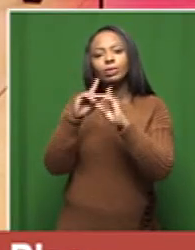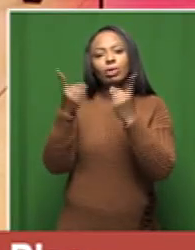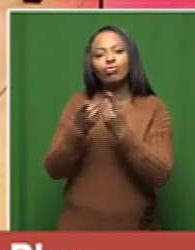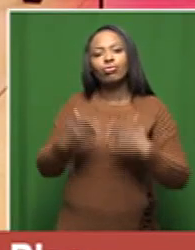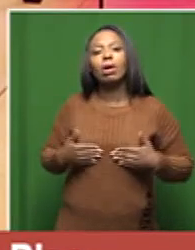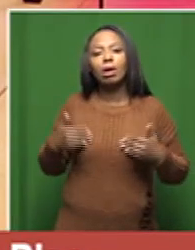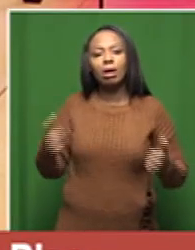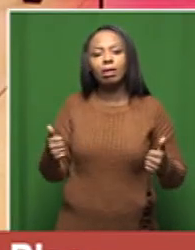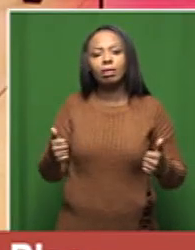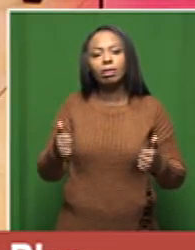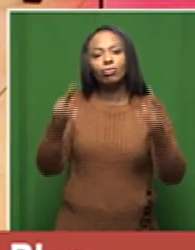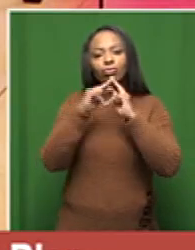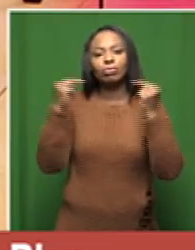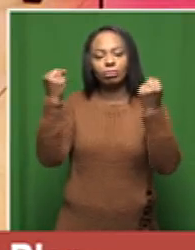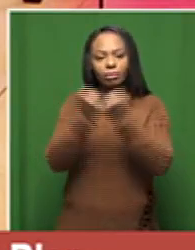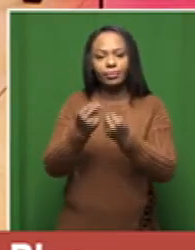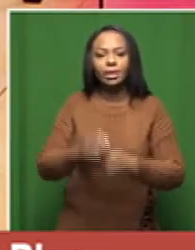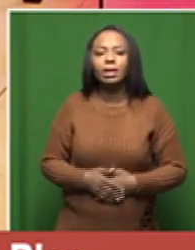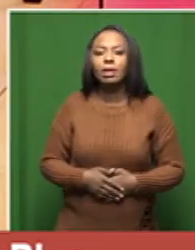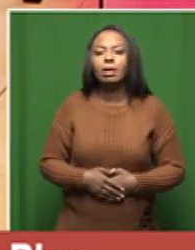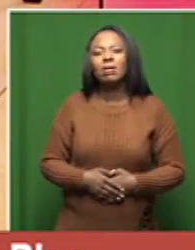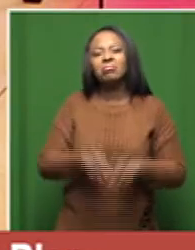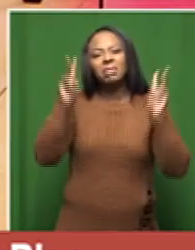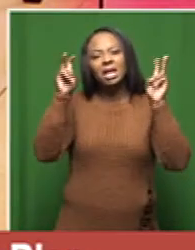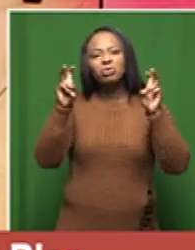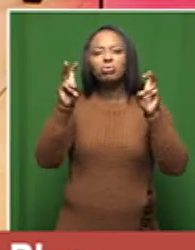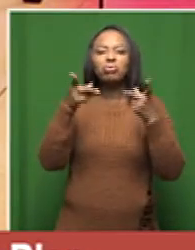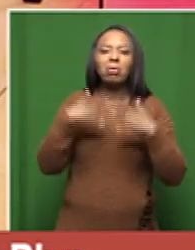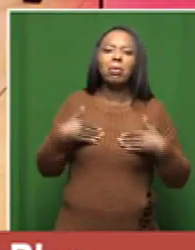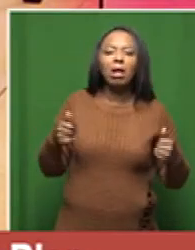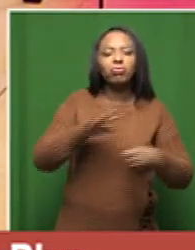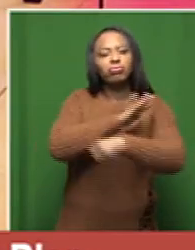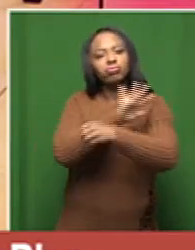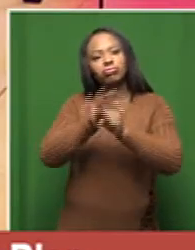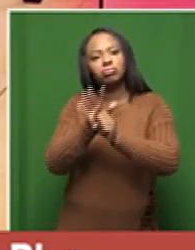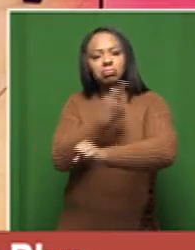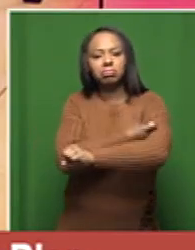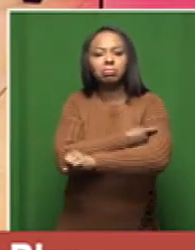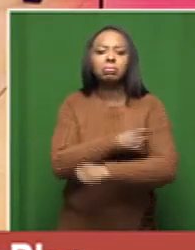Department, all about South Africa's COVID-19 vaccine rollout plan. Stay with us for that.